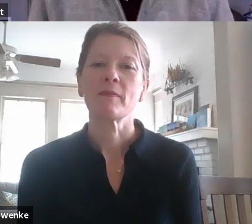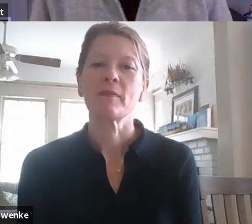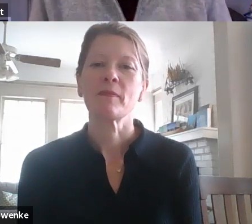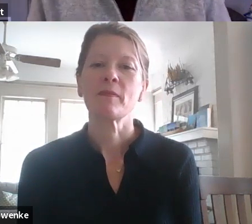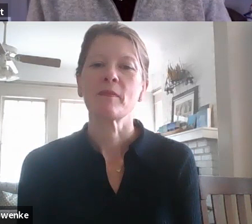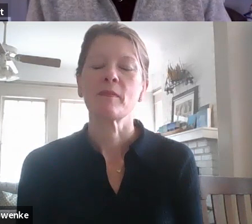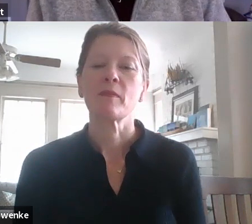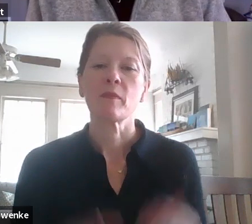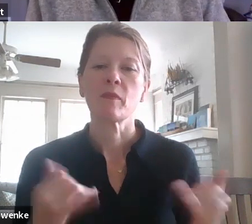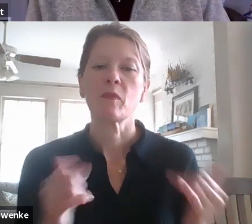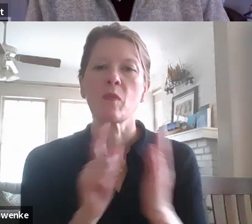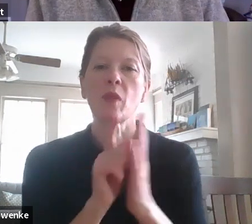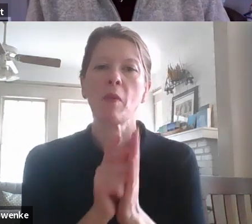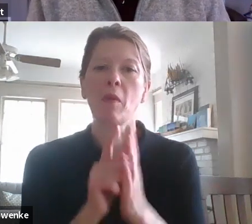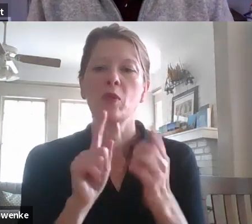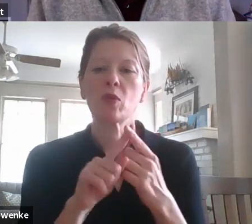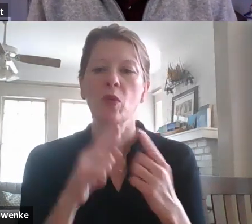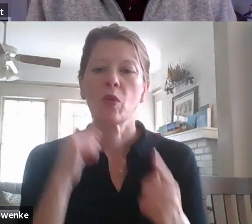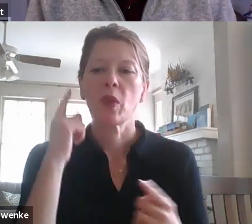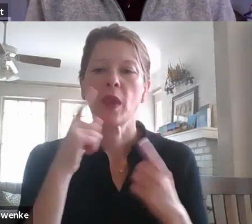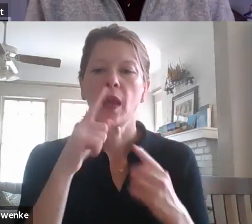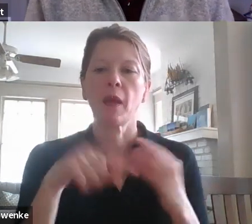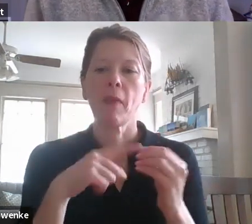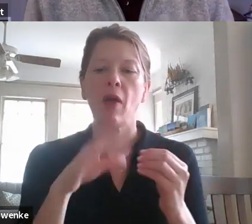take a moment to review the day that has passed